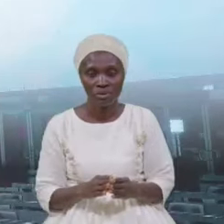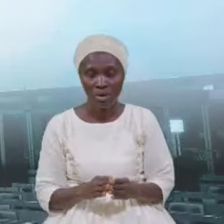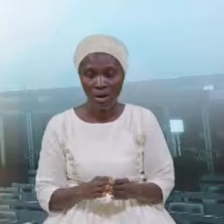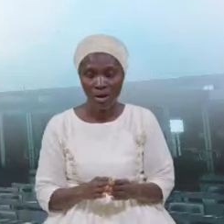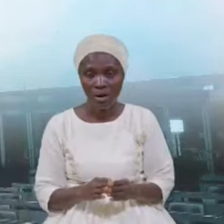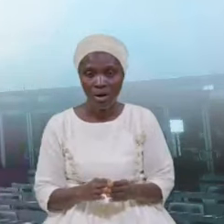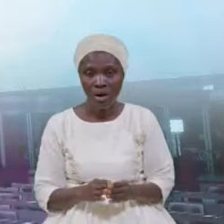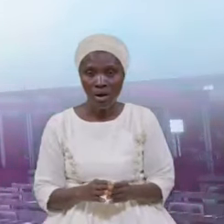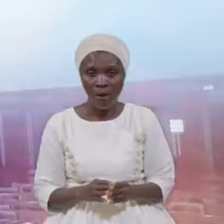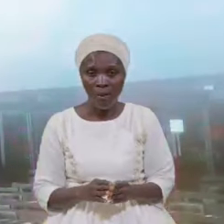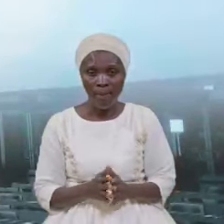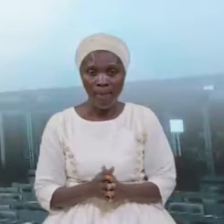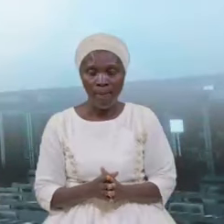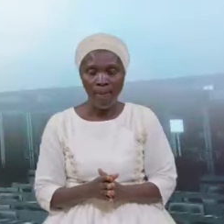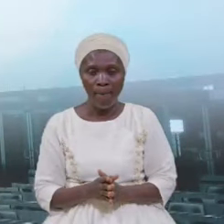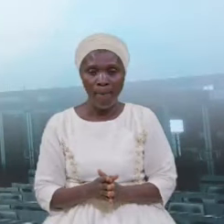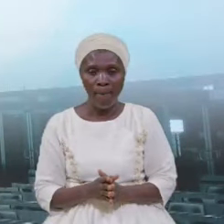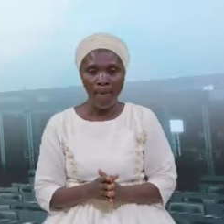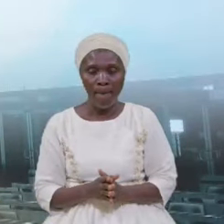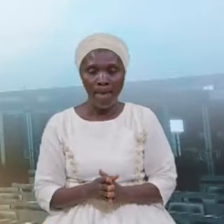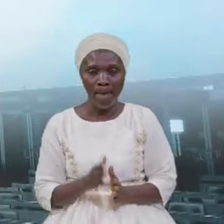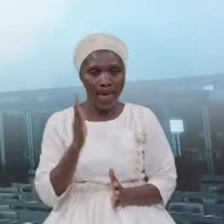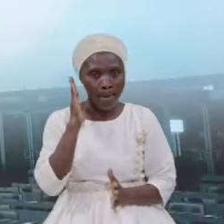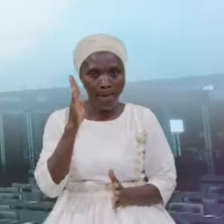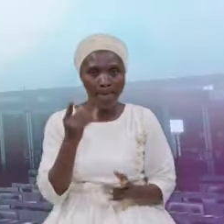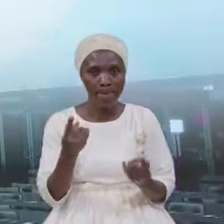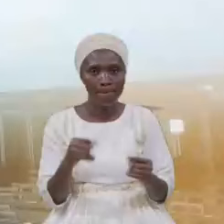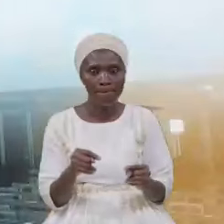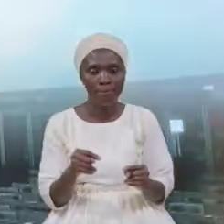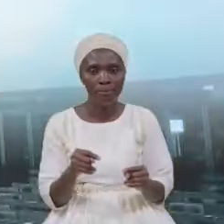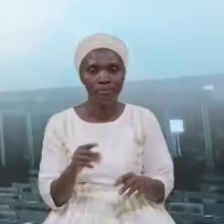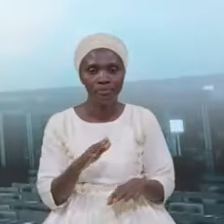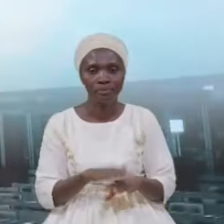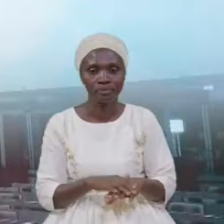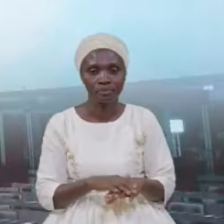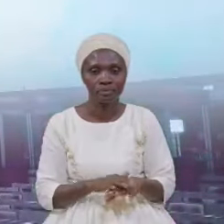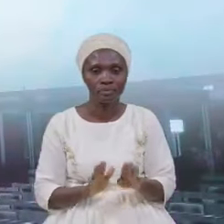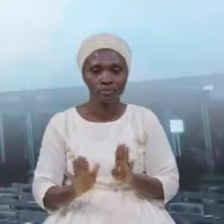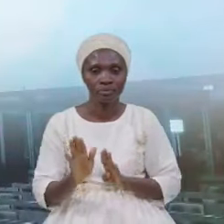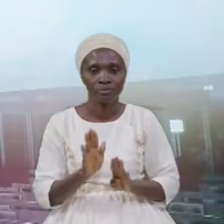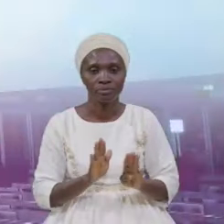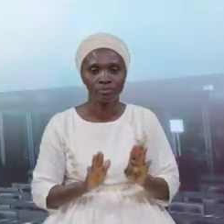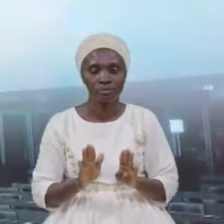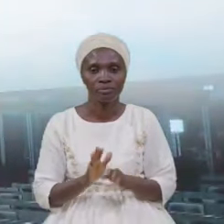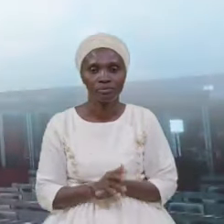on Sunday 3rd. The time will be 4 p.m.